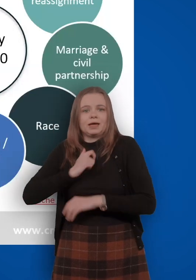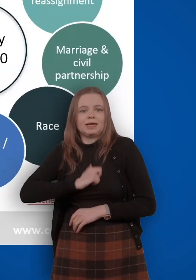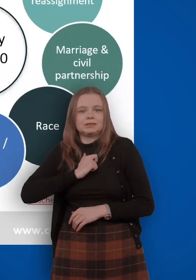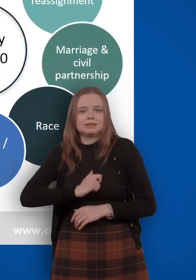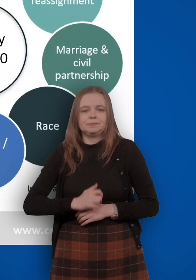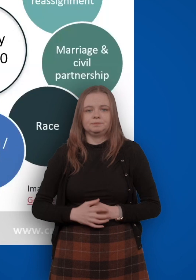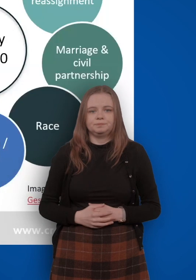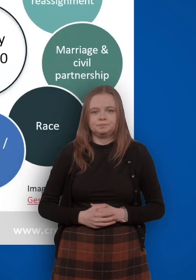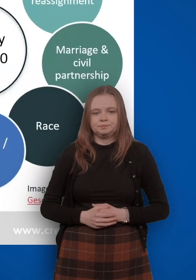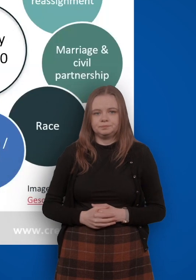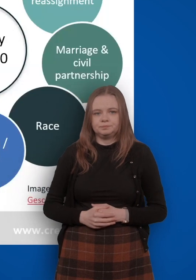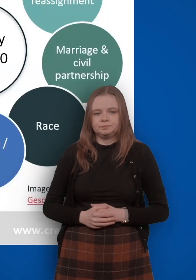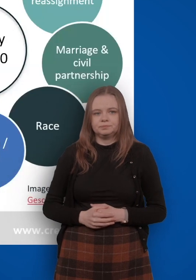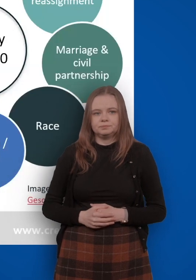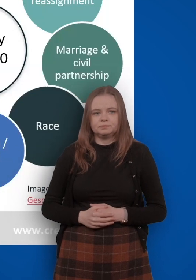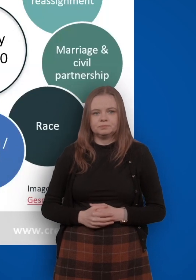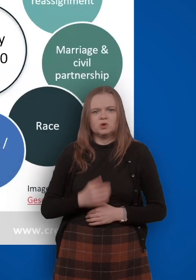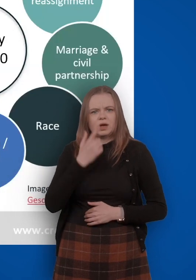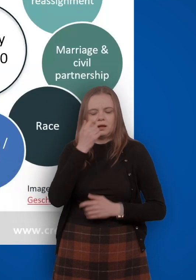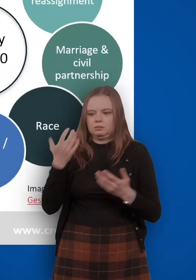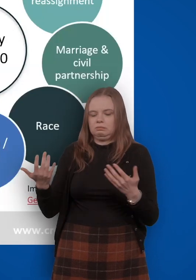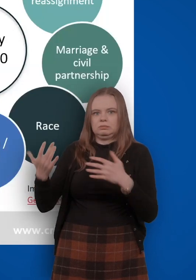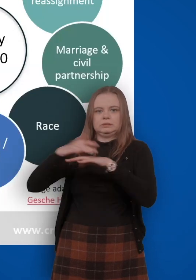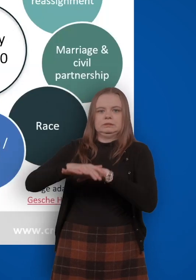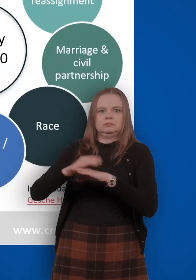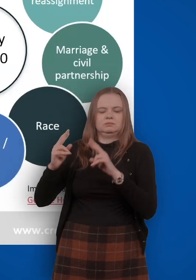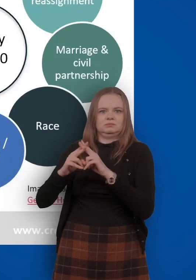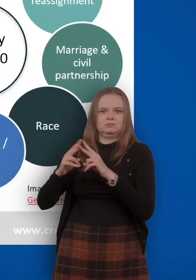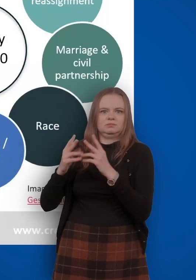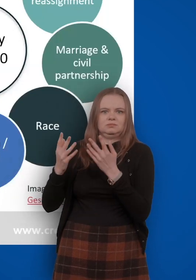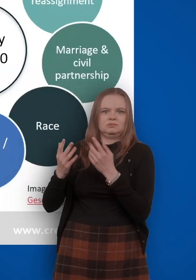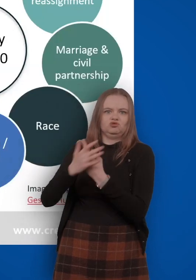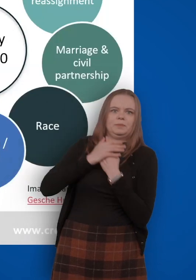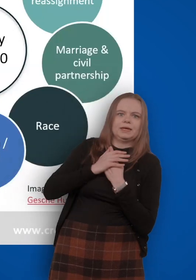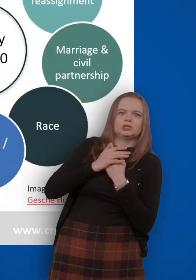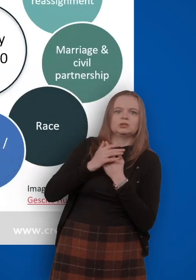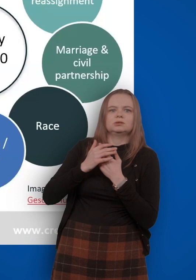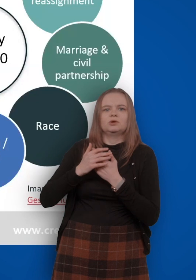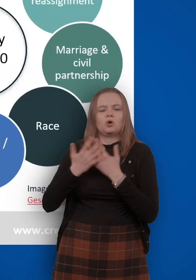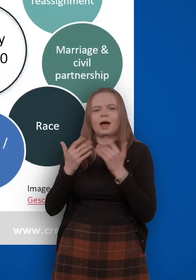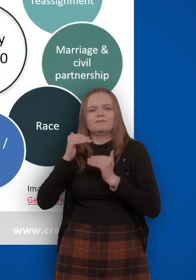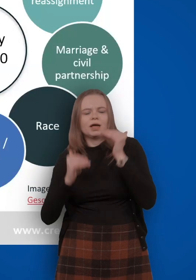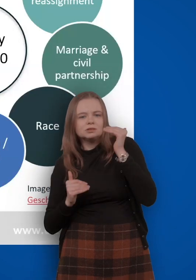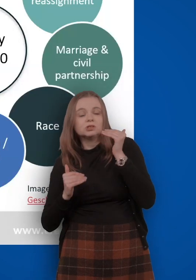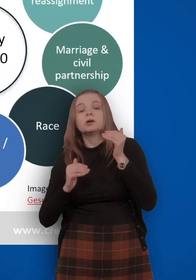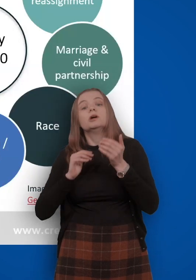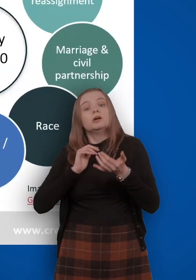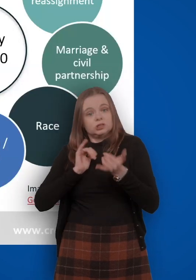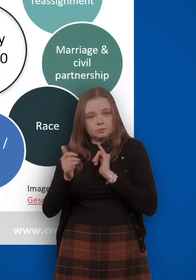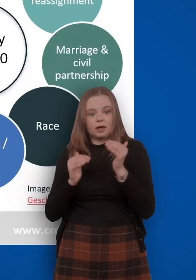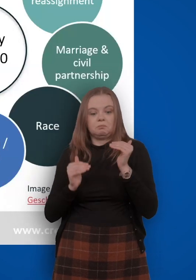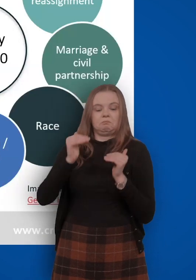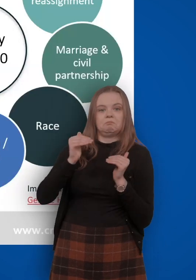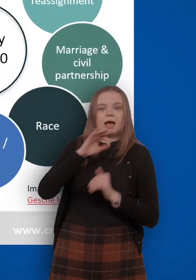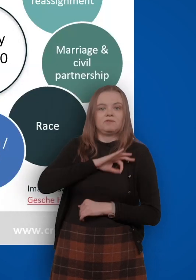ways, sometimes creating overlapping discrimination and disadvantage, or sometimes creating advantages as well. And so we